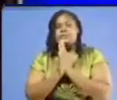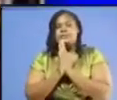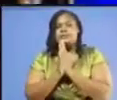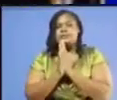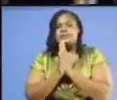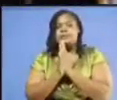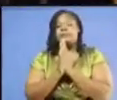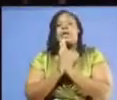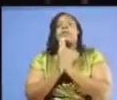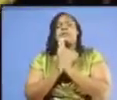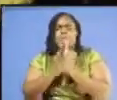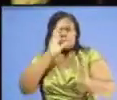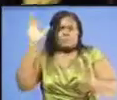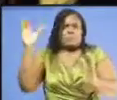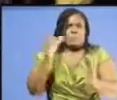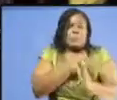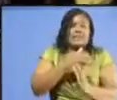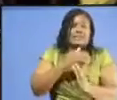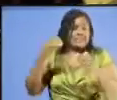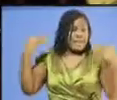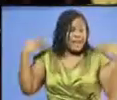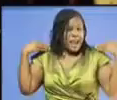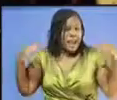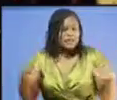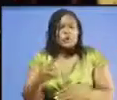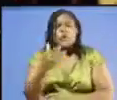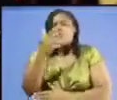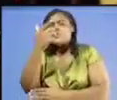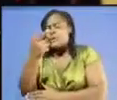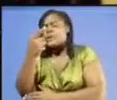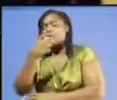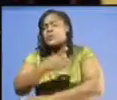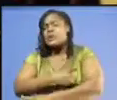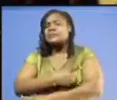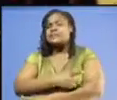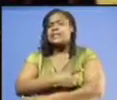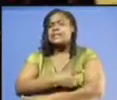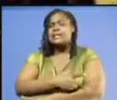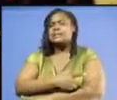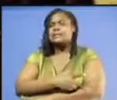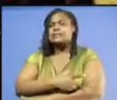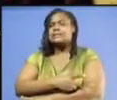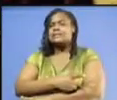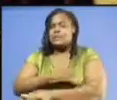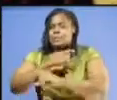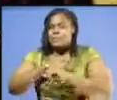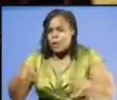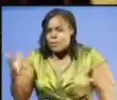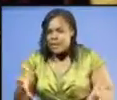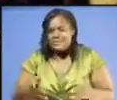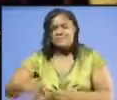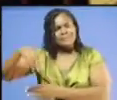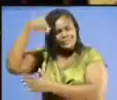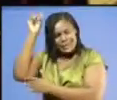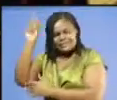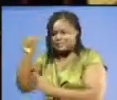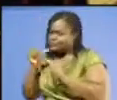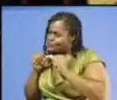Mighty Gabriel, 21 days. But Daniel kept praying.